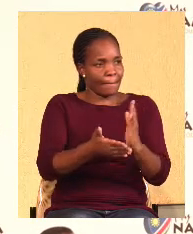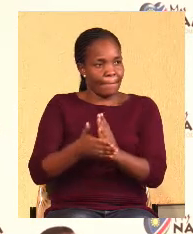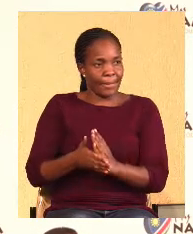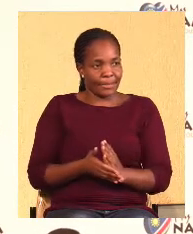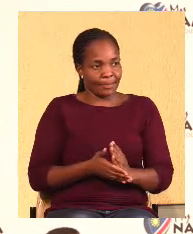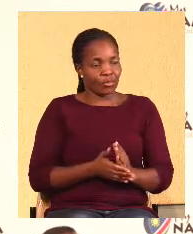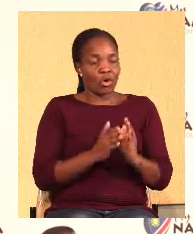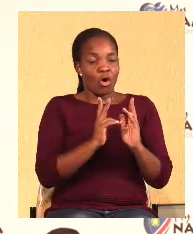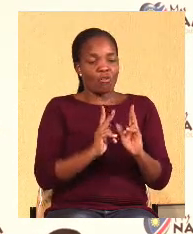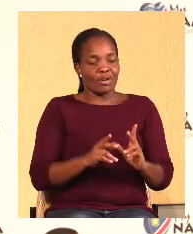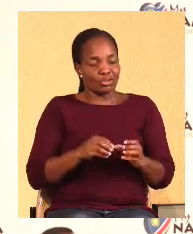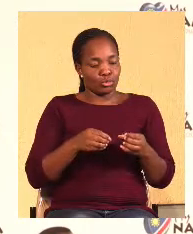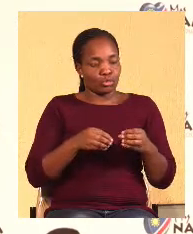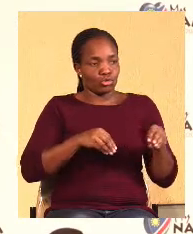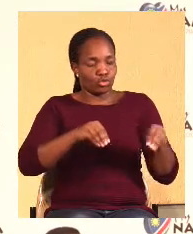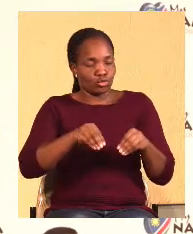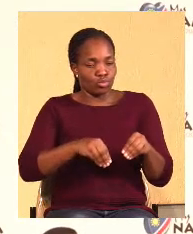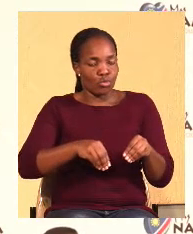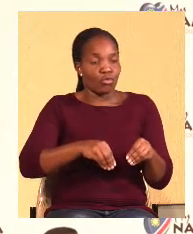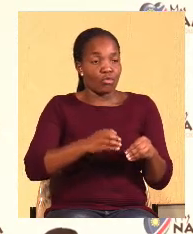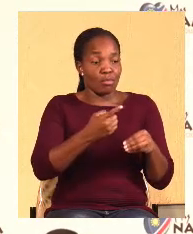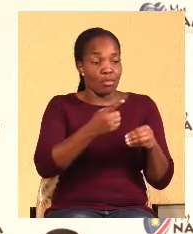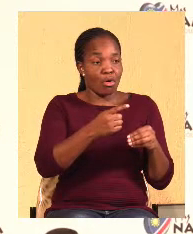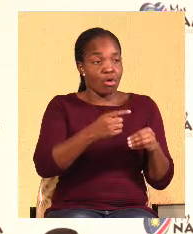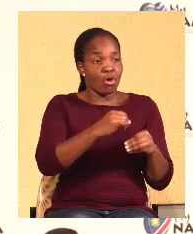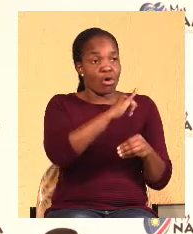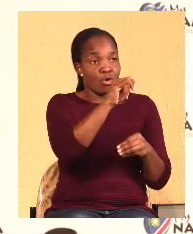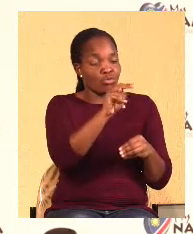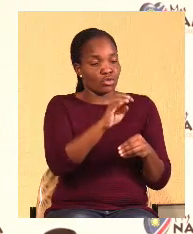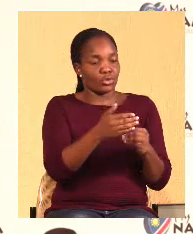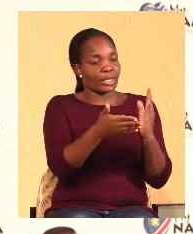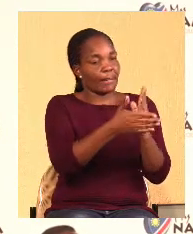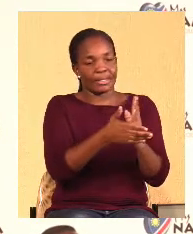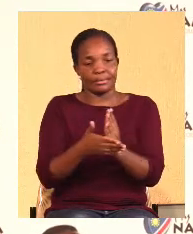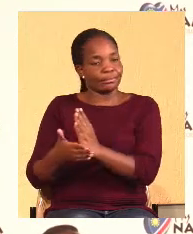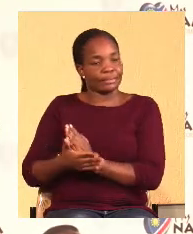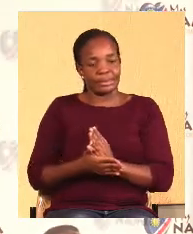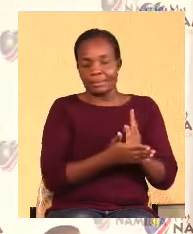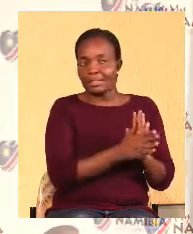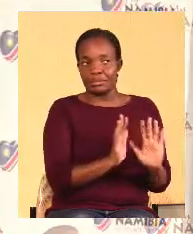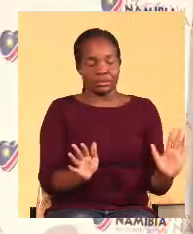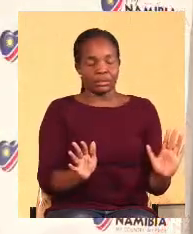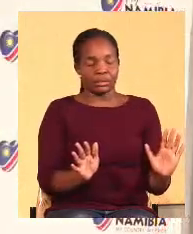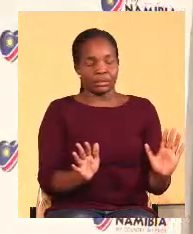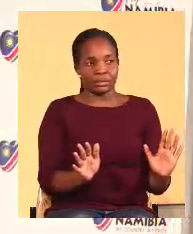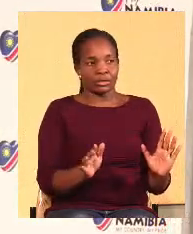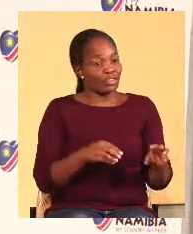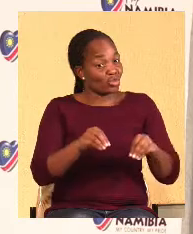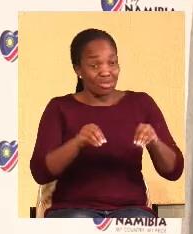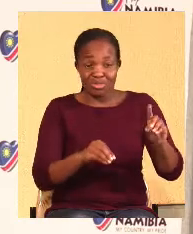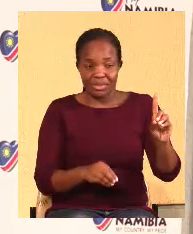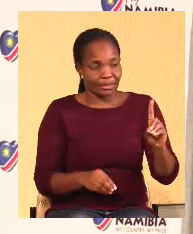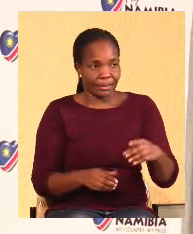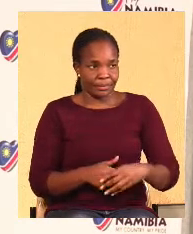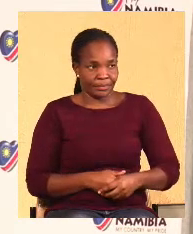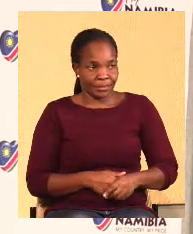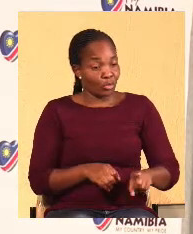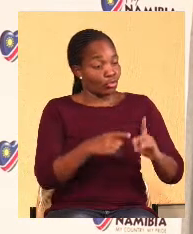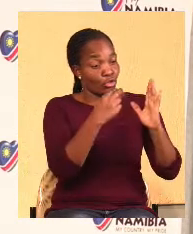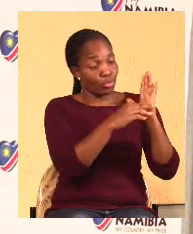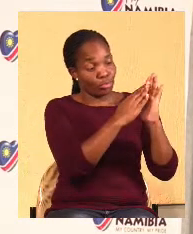people between the zones is restricted, subject to, of course, to the exemptions that are provided for in the